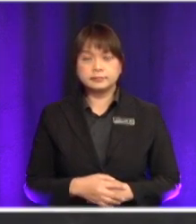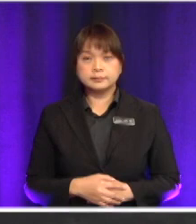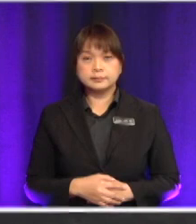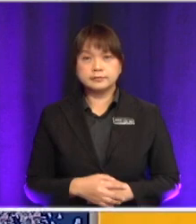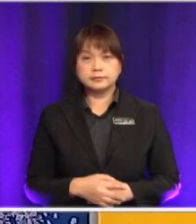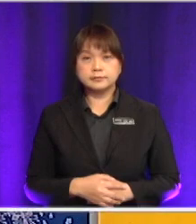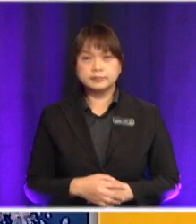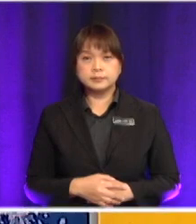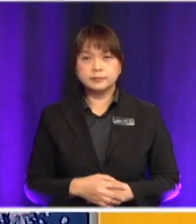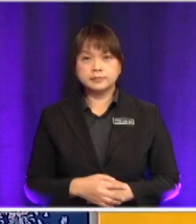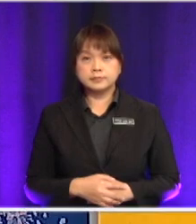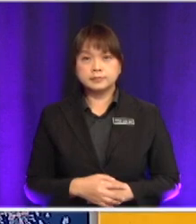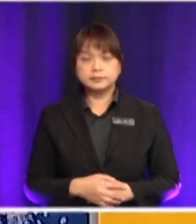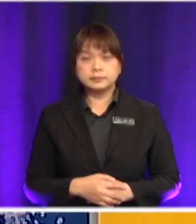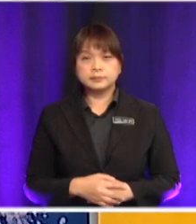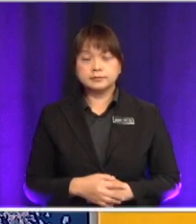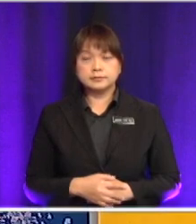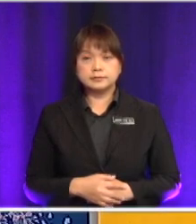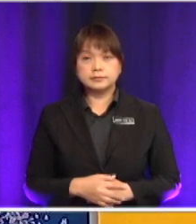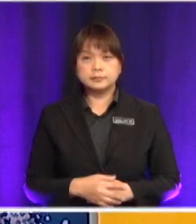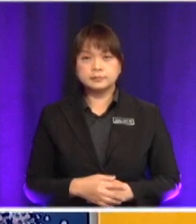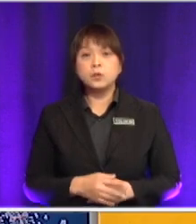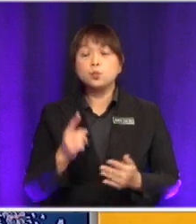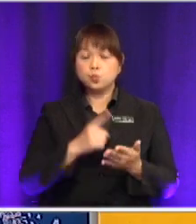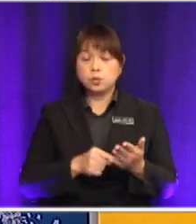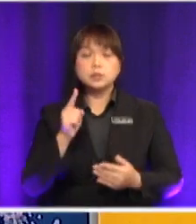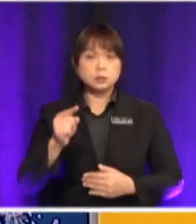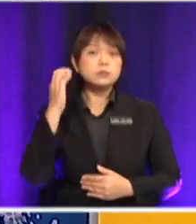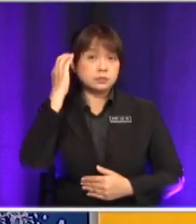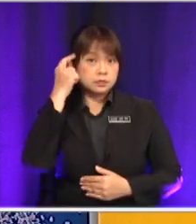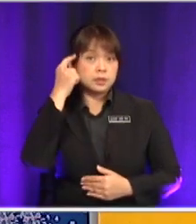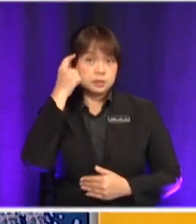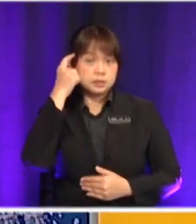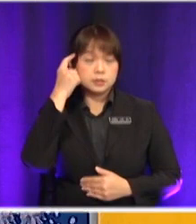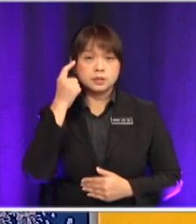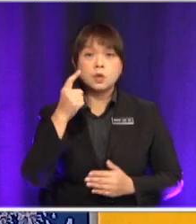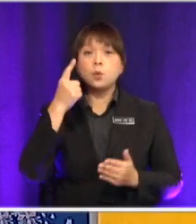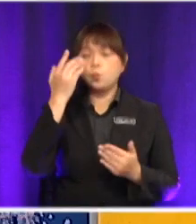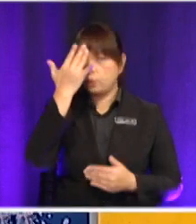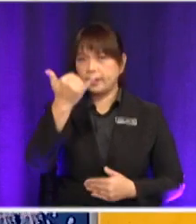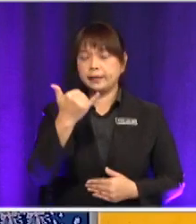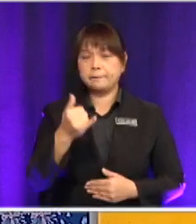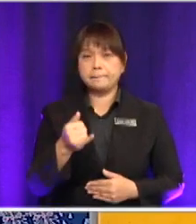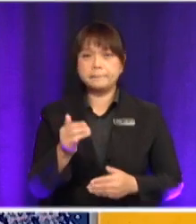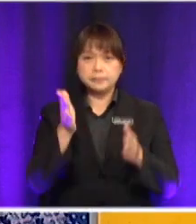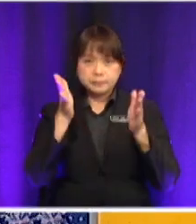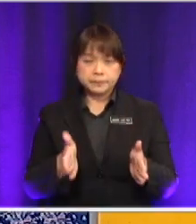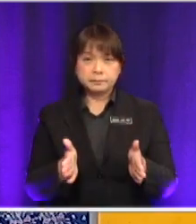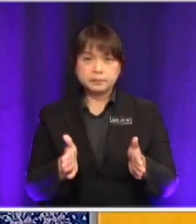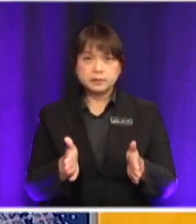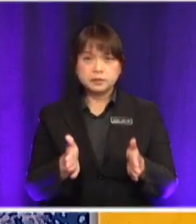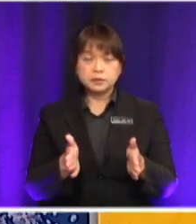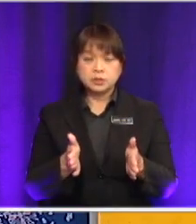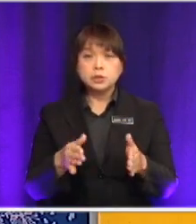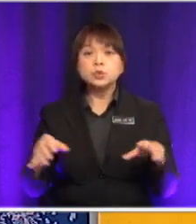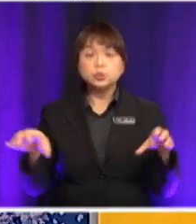like to share your thoughts about what you think people doing surveillance could get from a sat nav? What kind